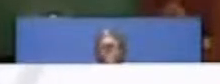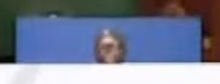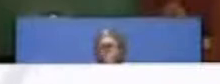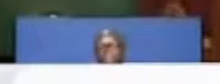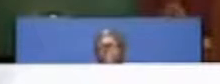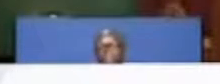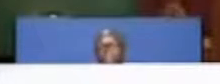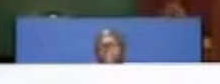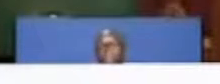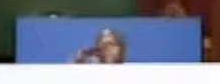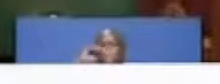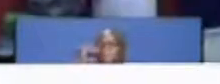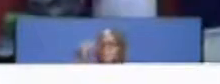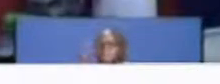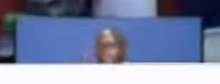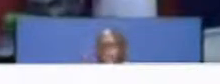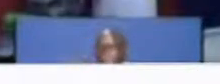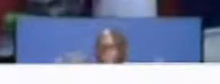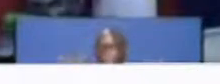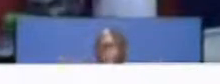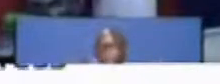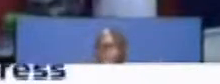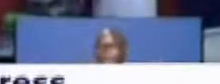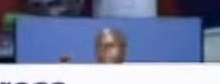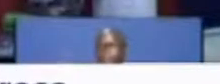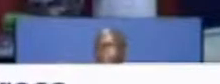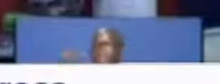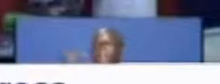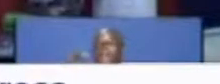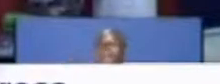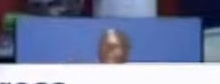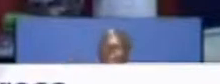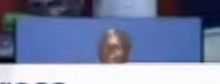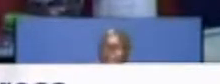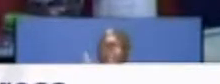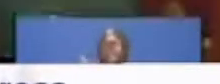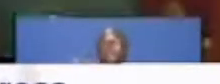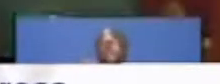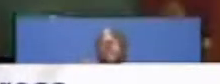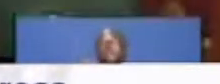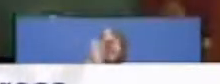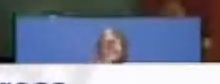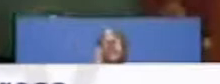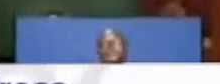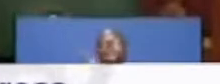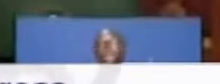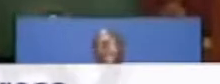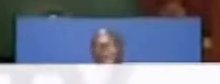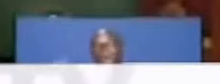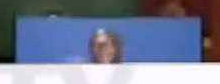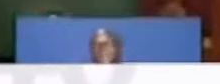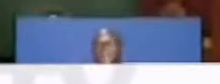Mr. Speakers, now I turn to the third frame, which I have used to organize